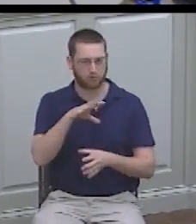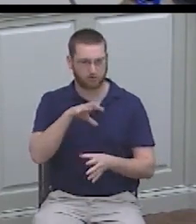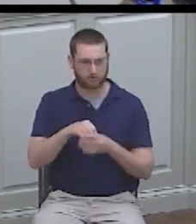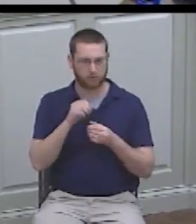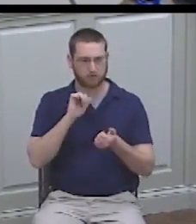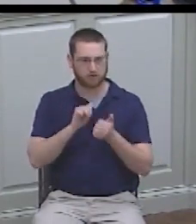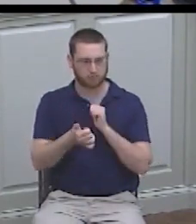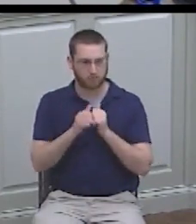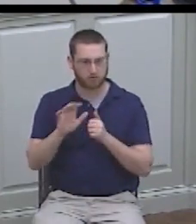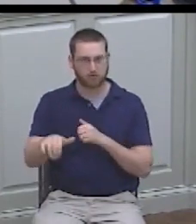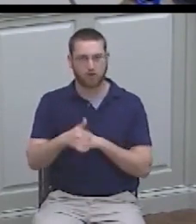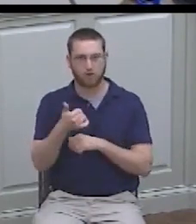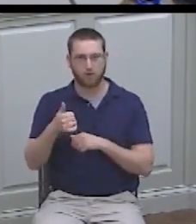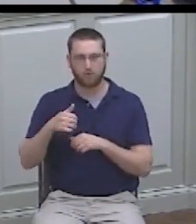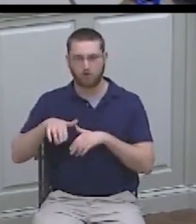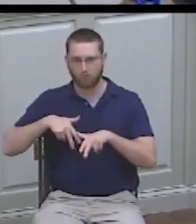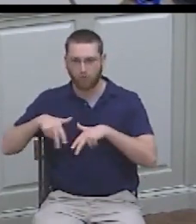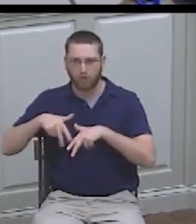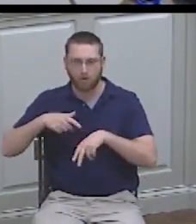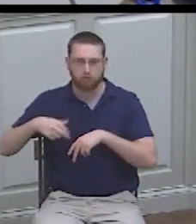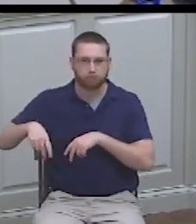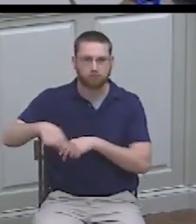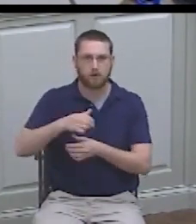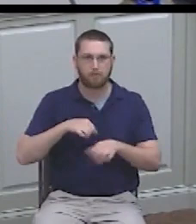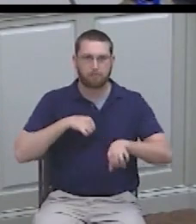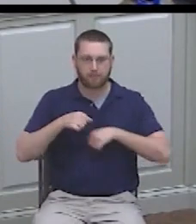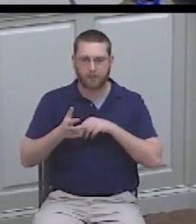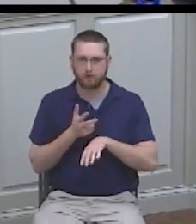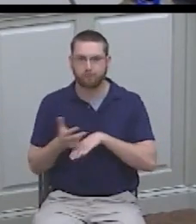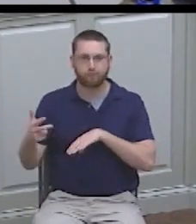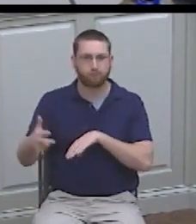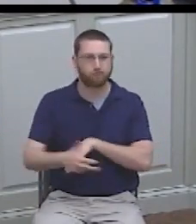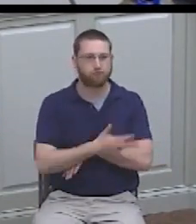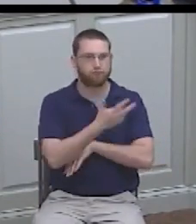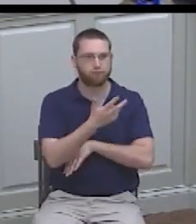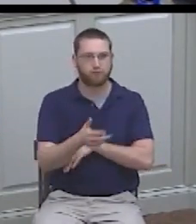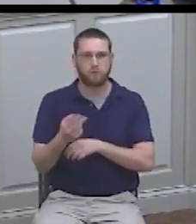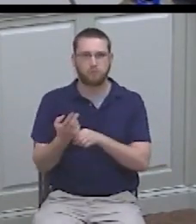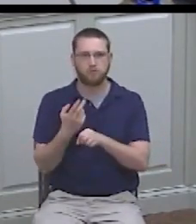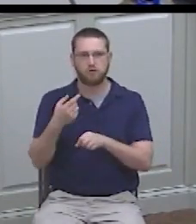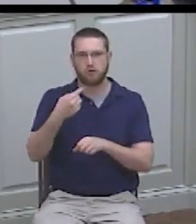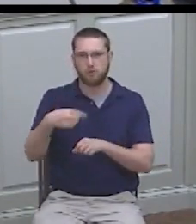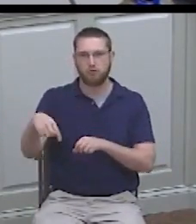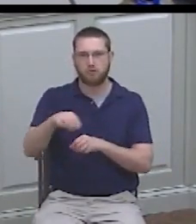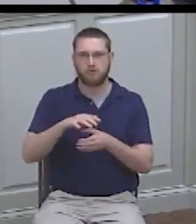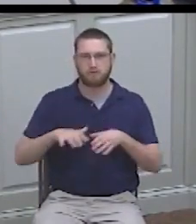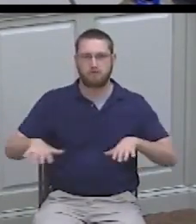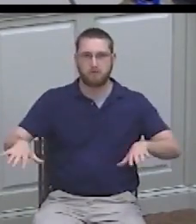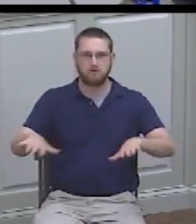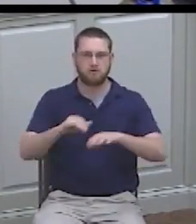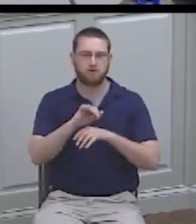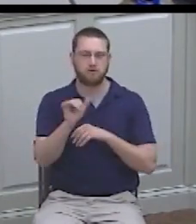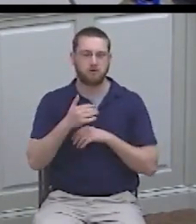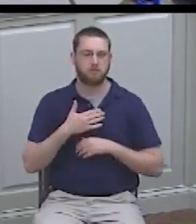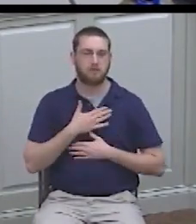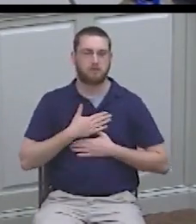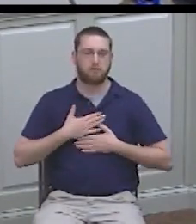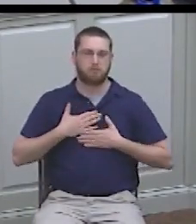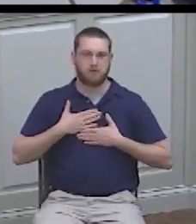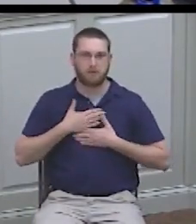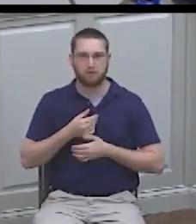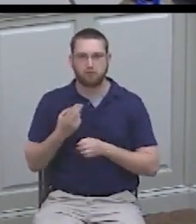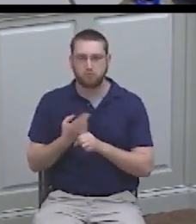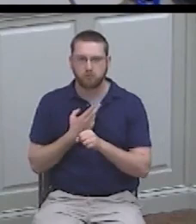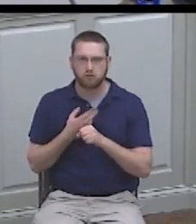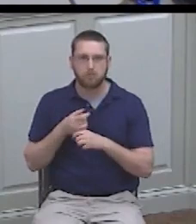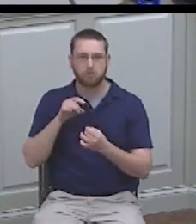other things, use pedestrian paths, use bike paths, use green space. And so please, as you have an opportunity, provide that